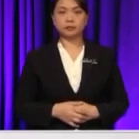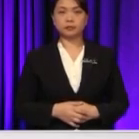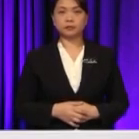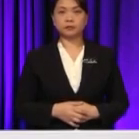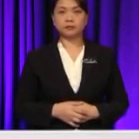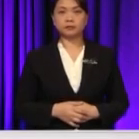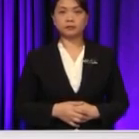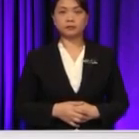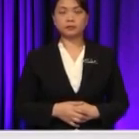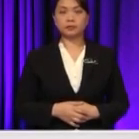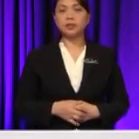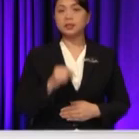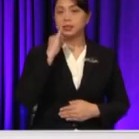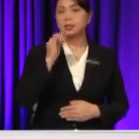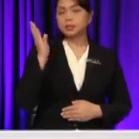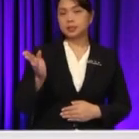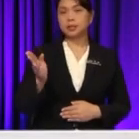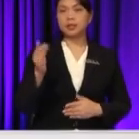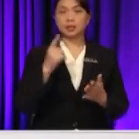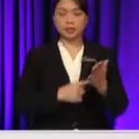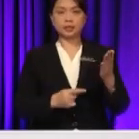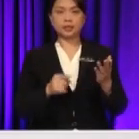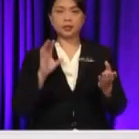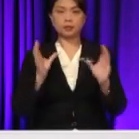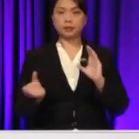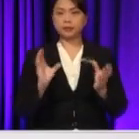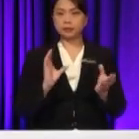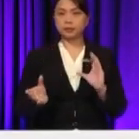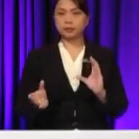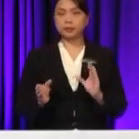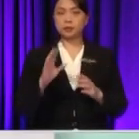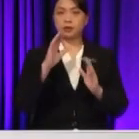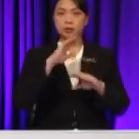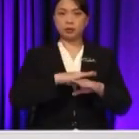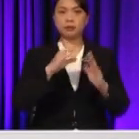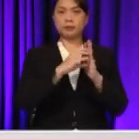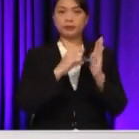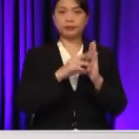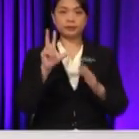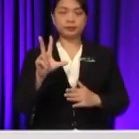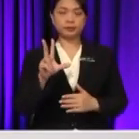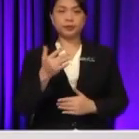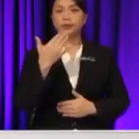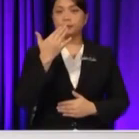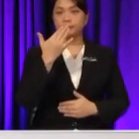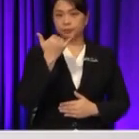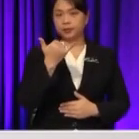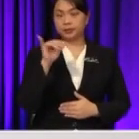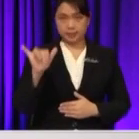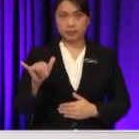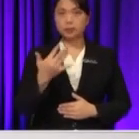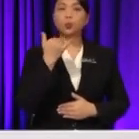any comparison? Yes. Okay. So, why do you say so?